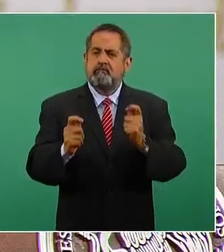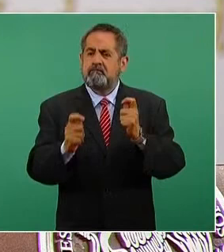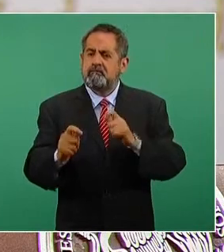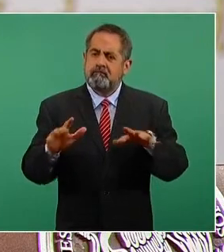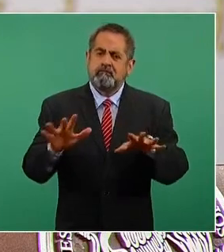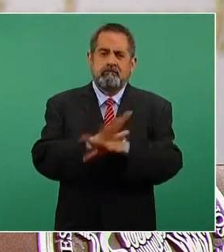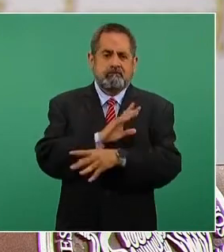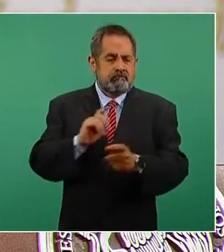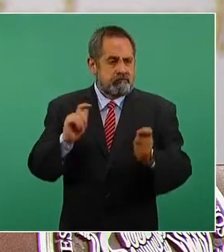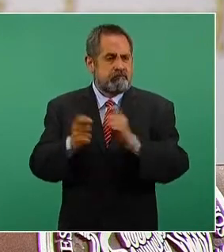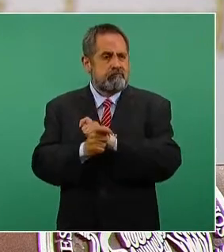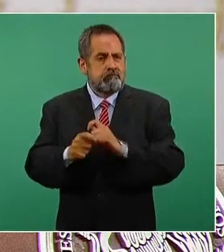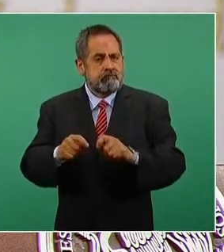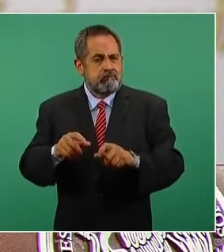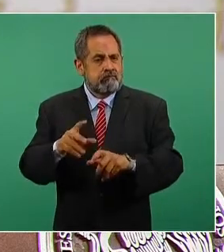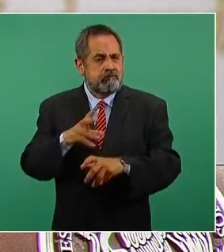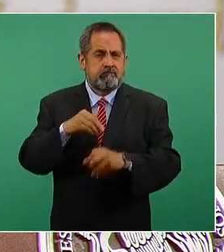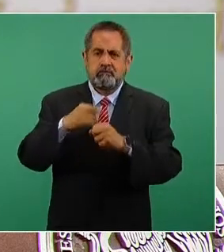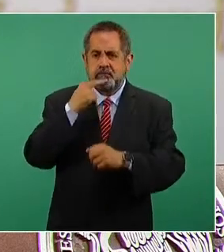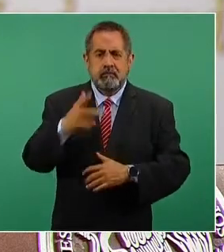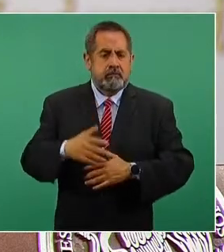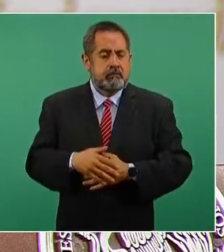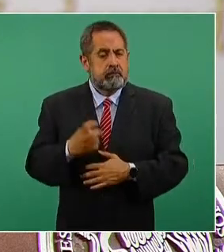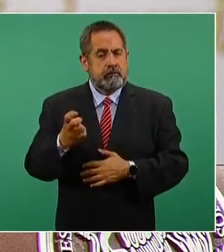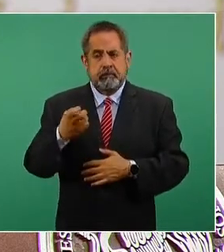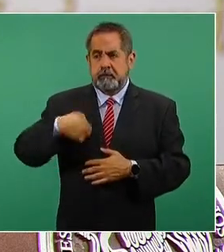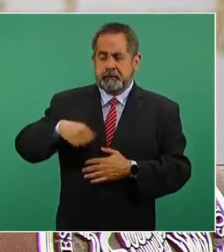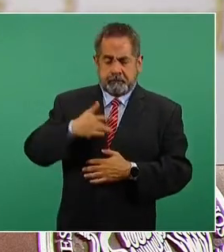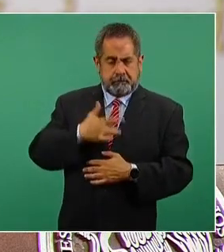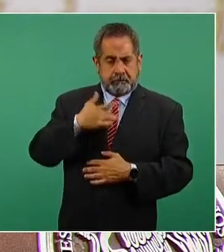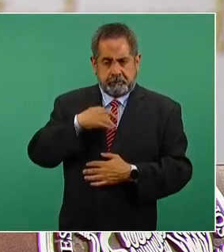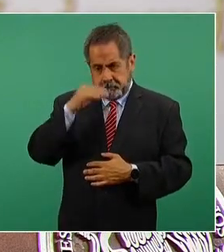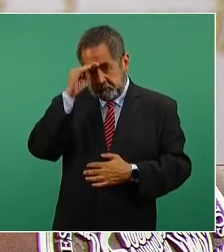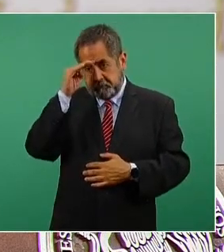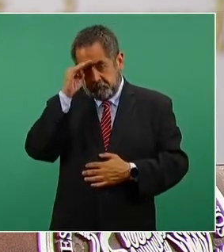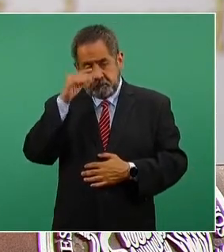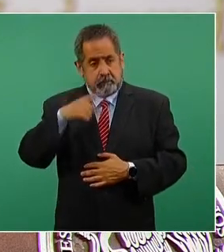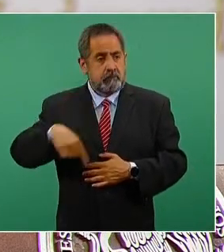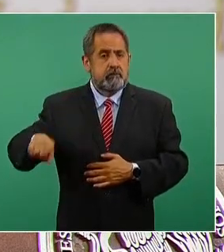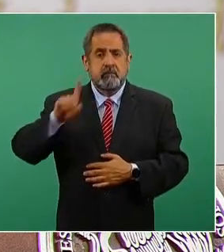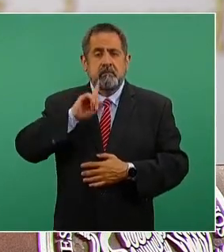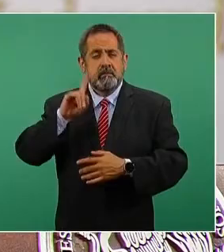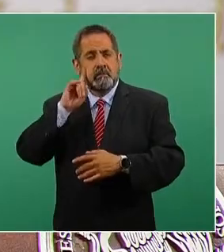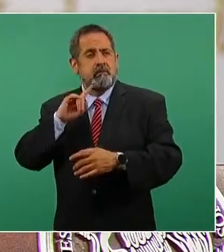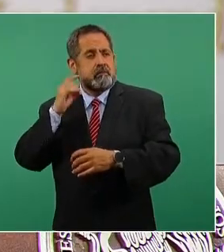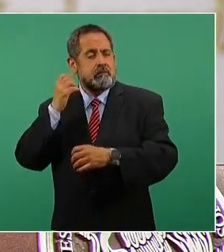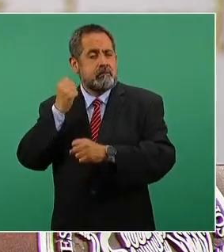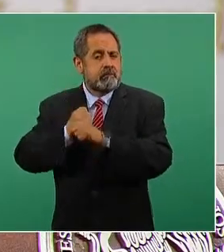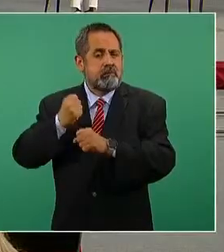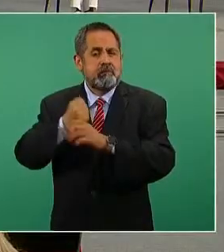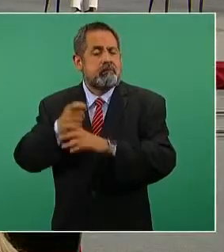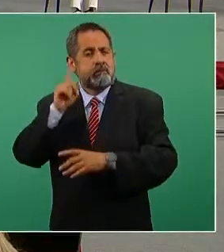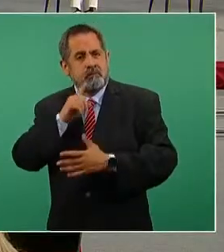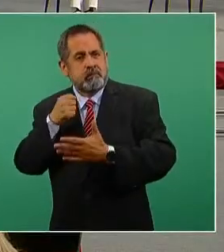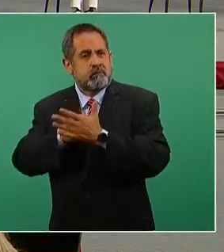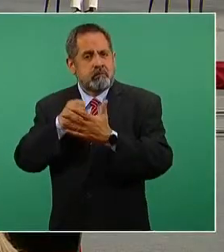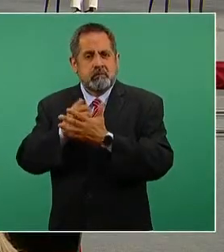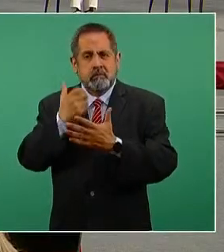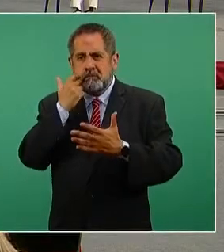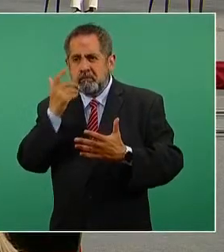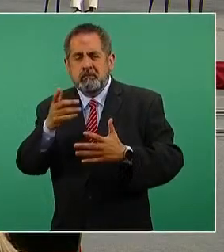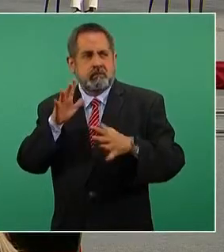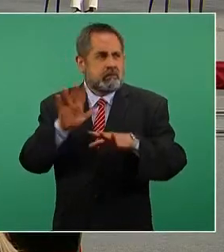of feminists of Porque all estamos ages apoyadas who want change. En las feministas de todas las edades que buscan este